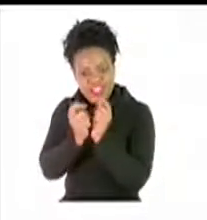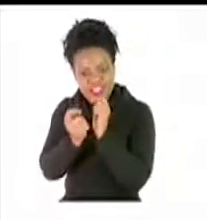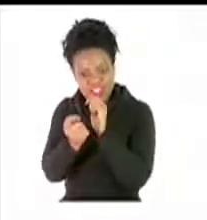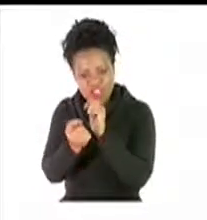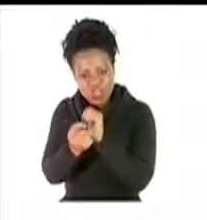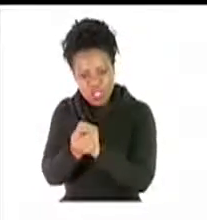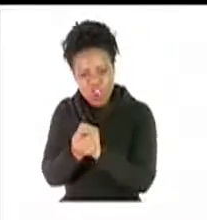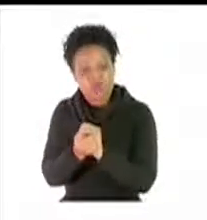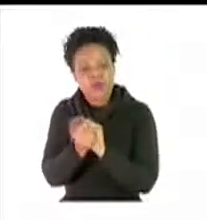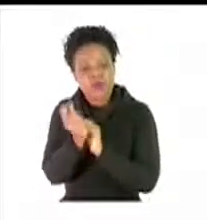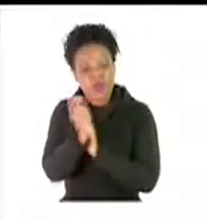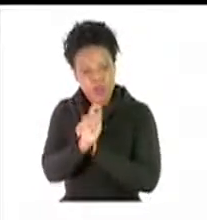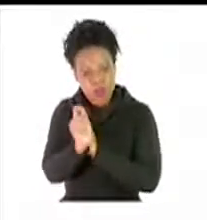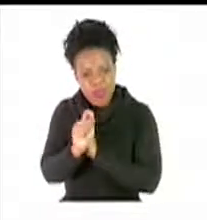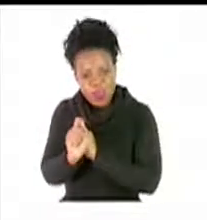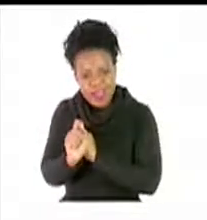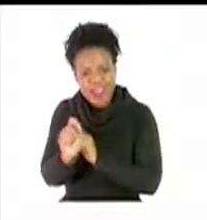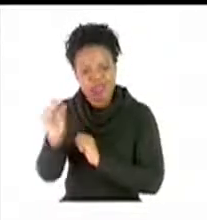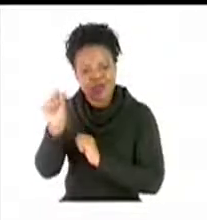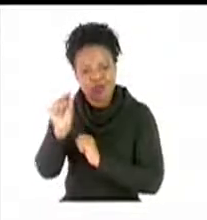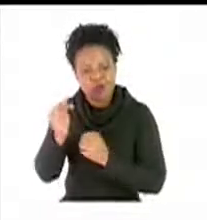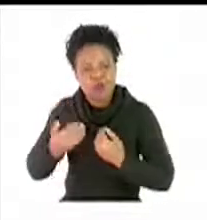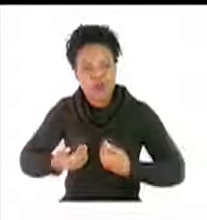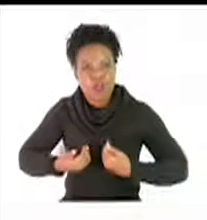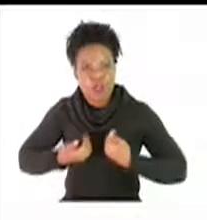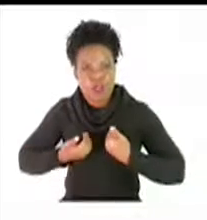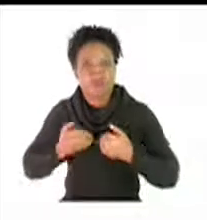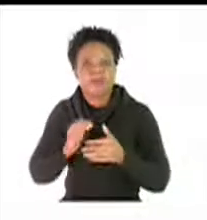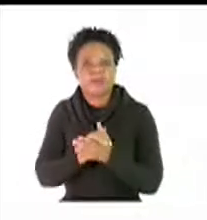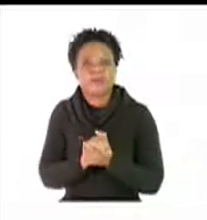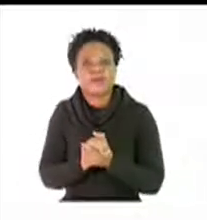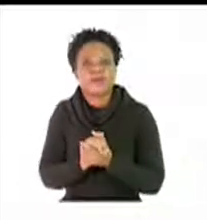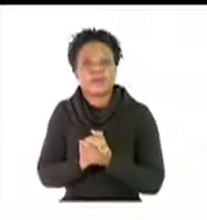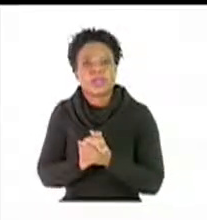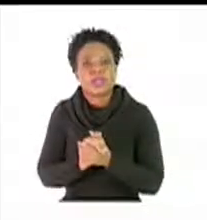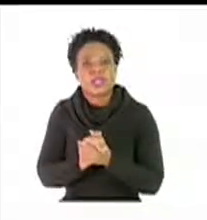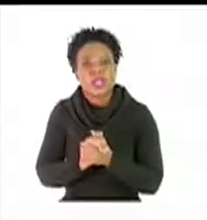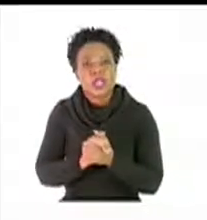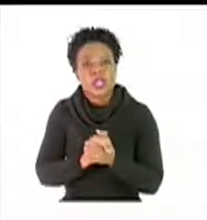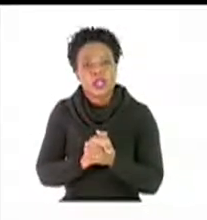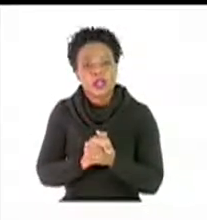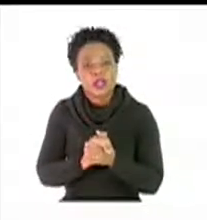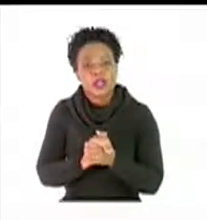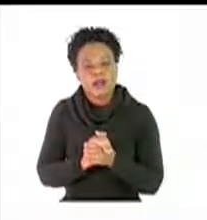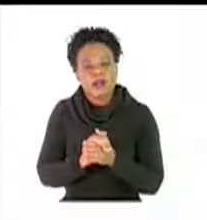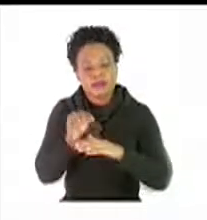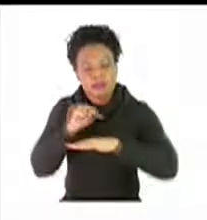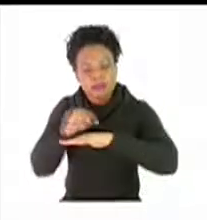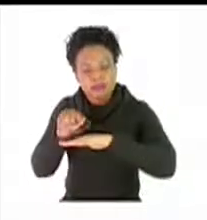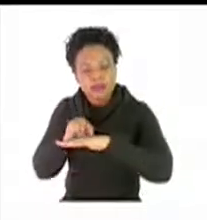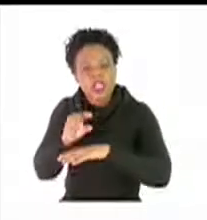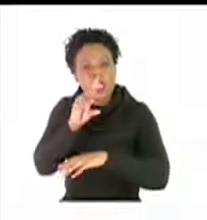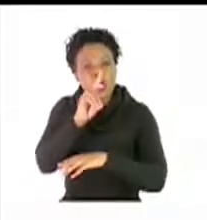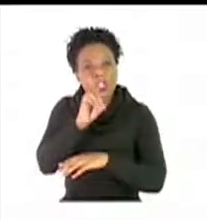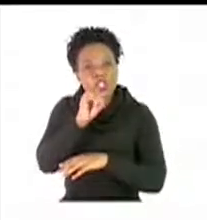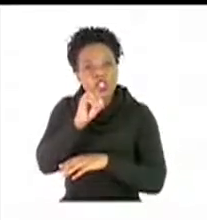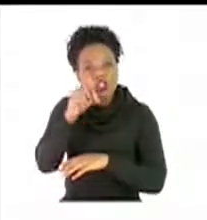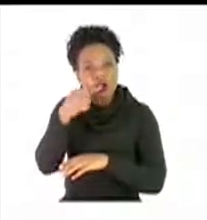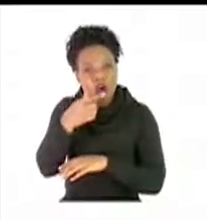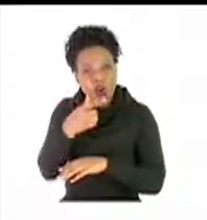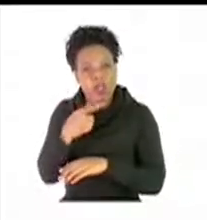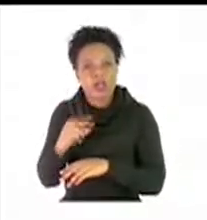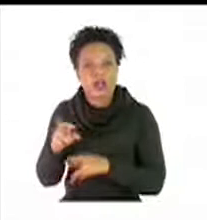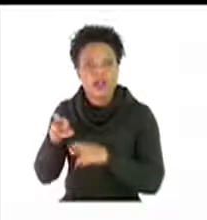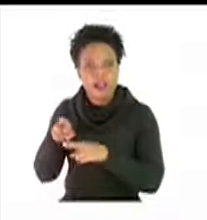in her kitchen. The underlined diminutive nouns there are dog,